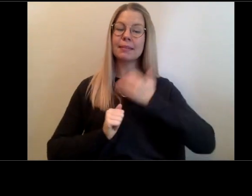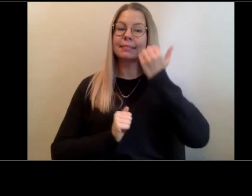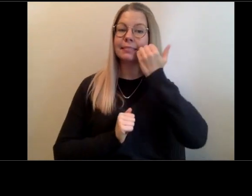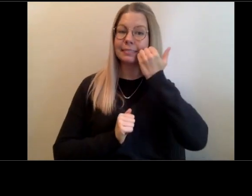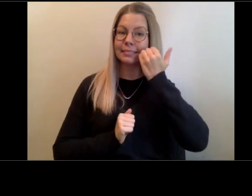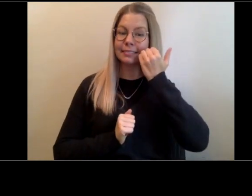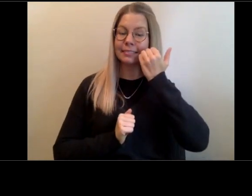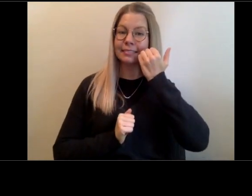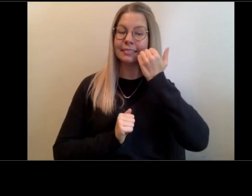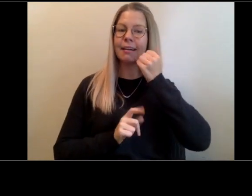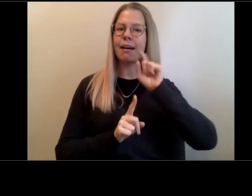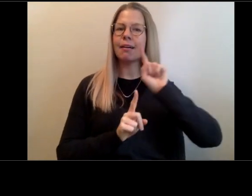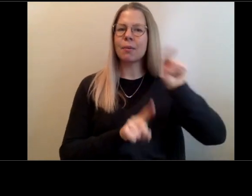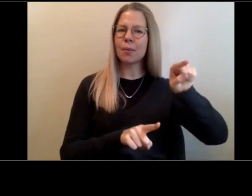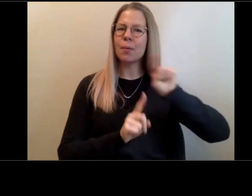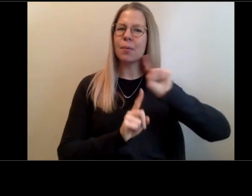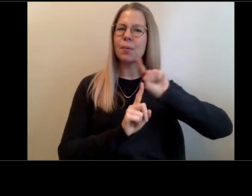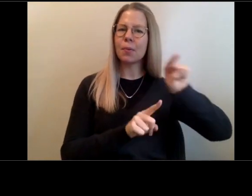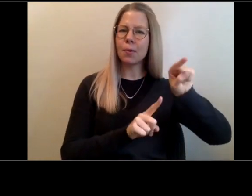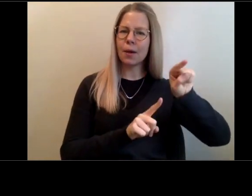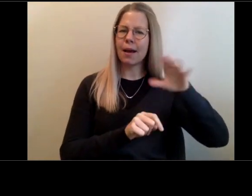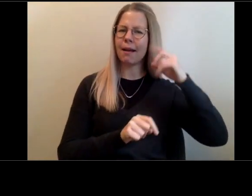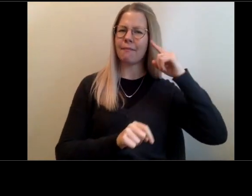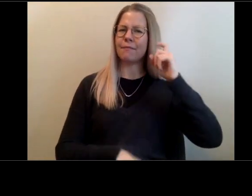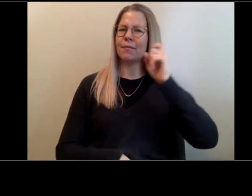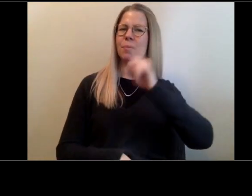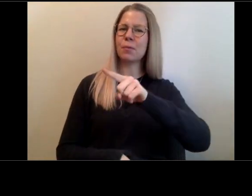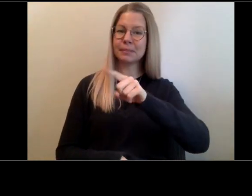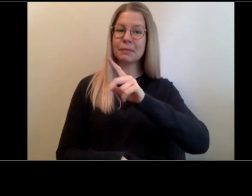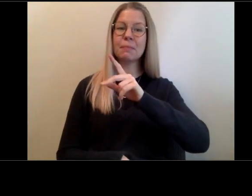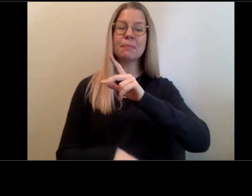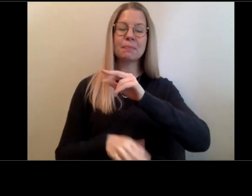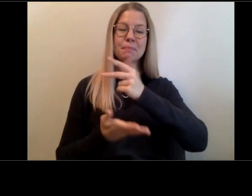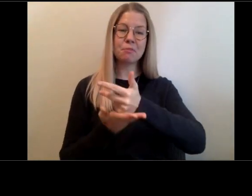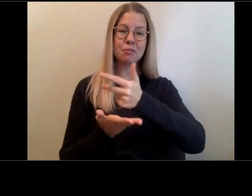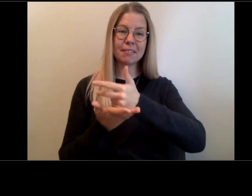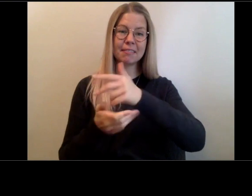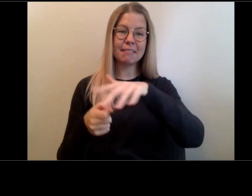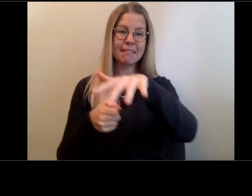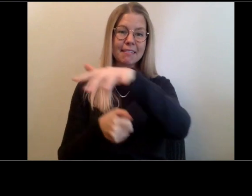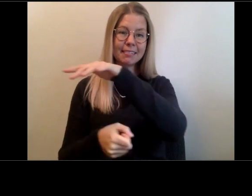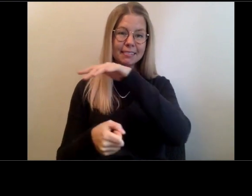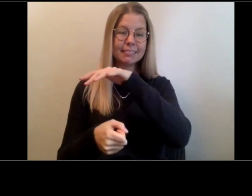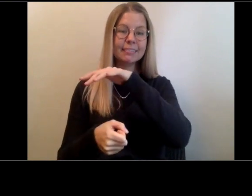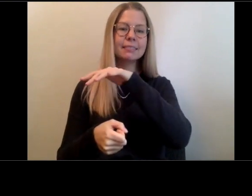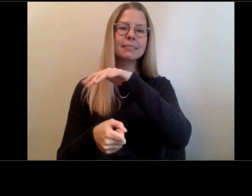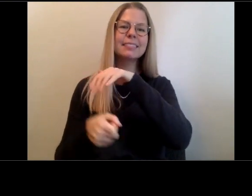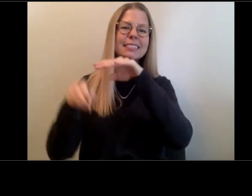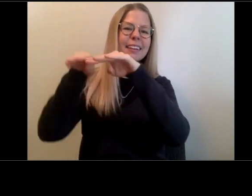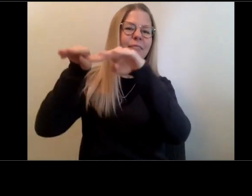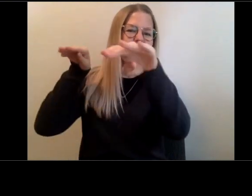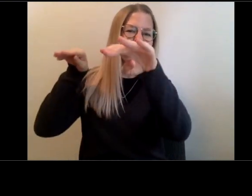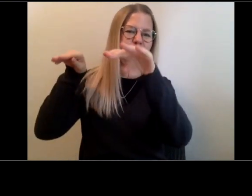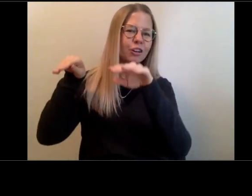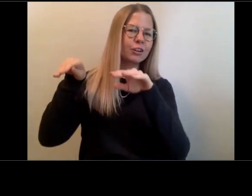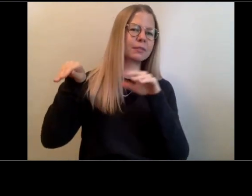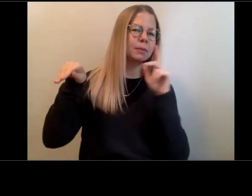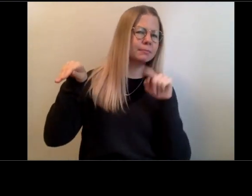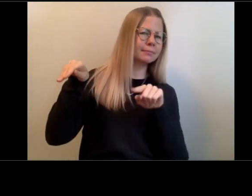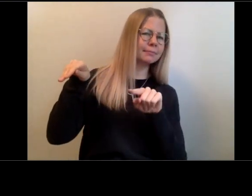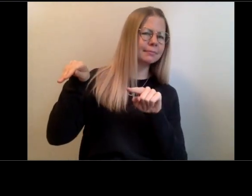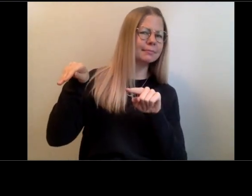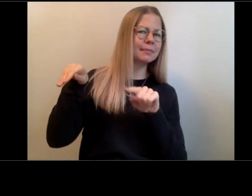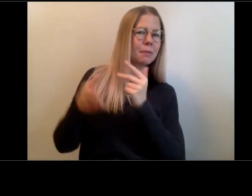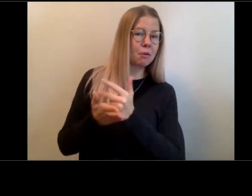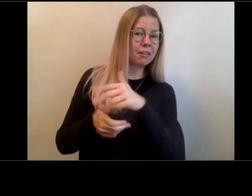seen a group out in the parking lot undercover in winter doing Tai Chi at